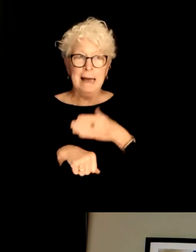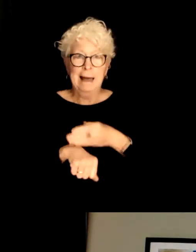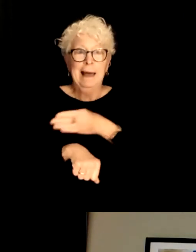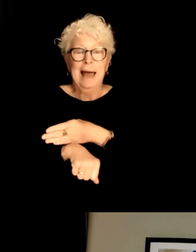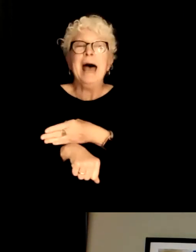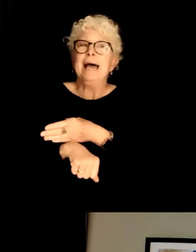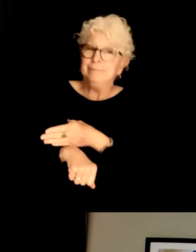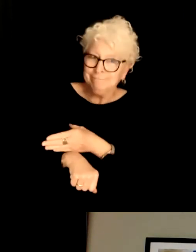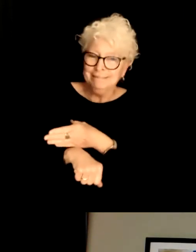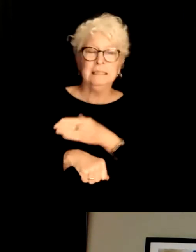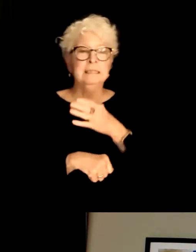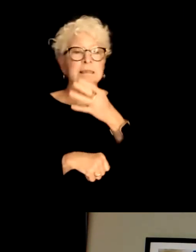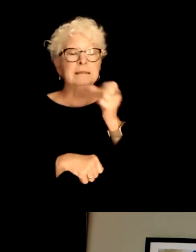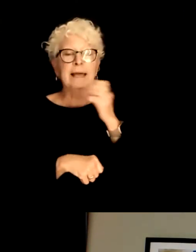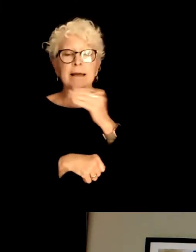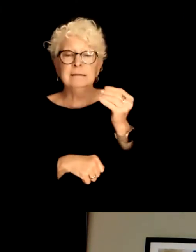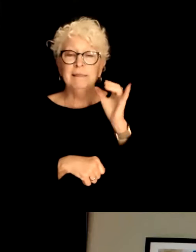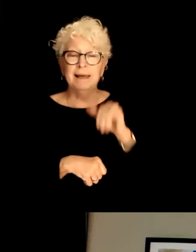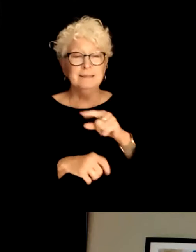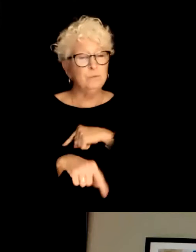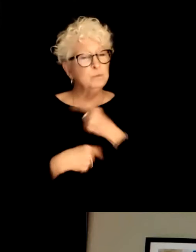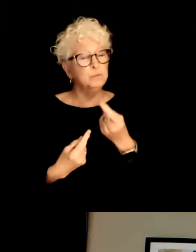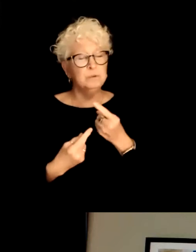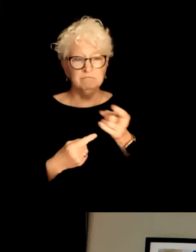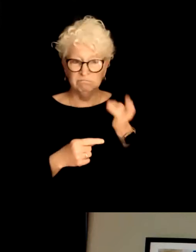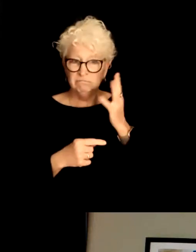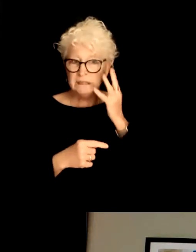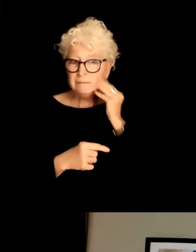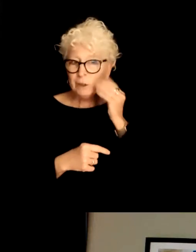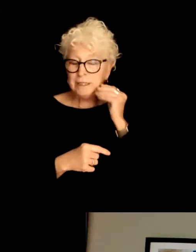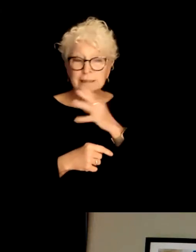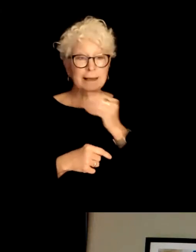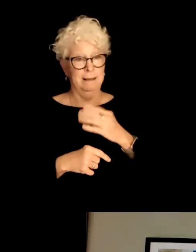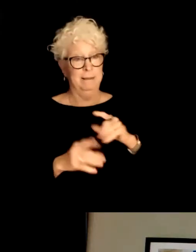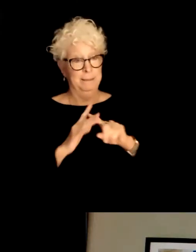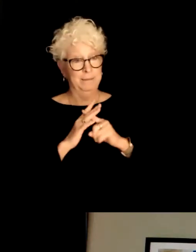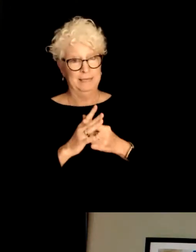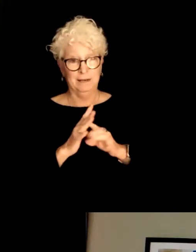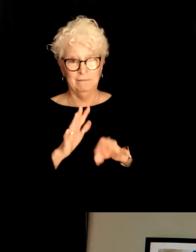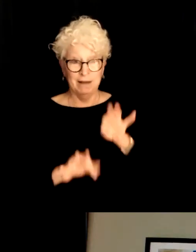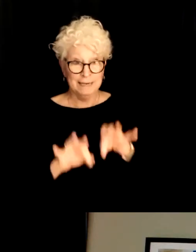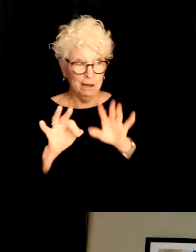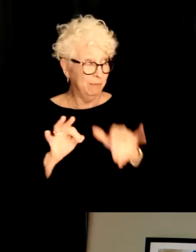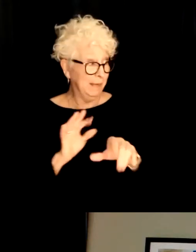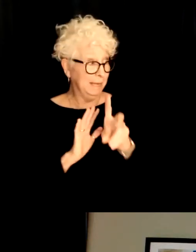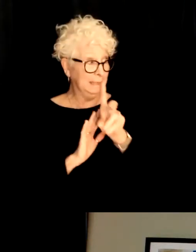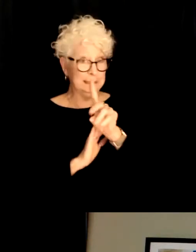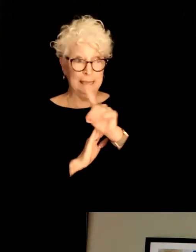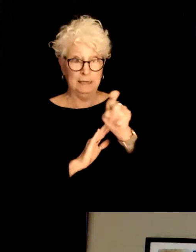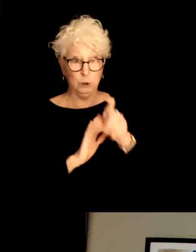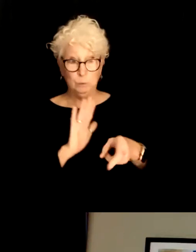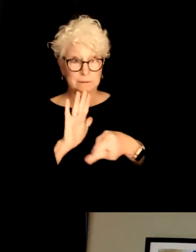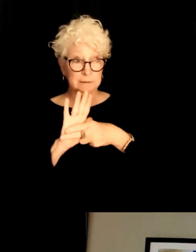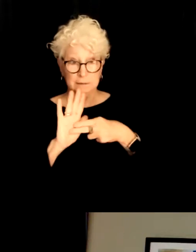quite a journey. And the only way that the beginning of finding out those diagnoses was